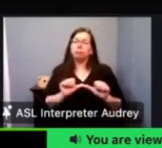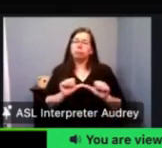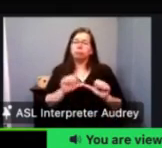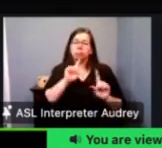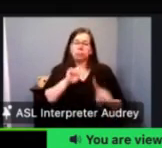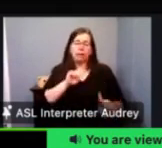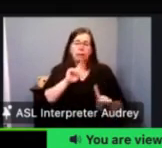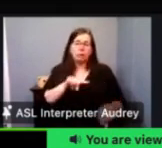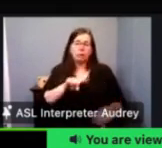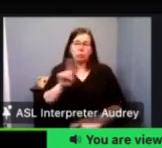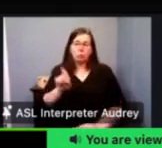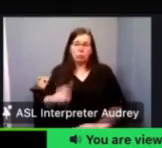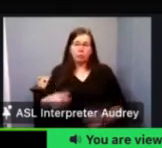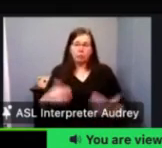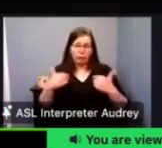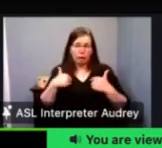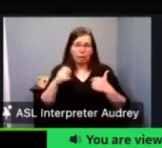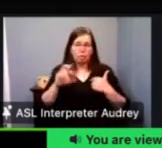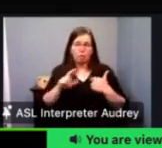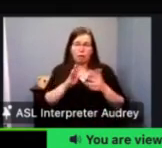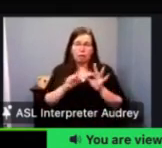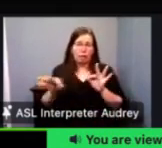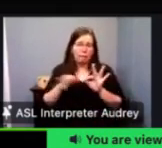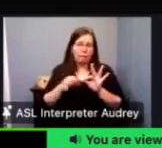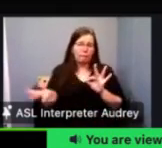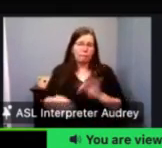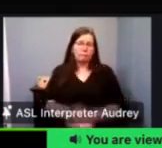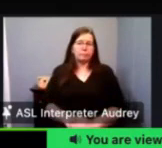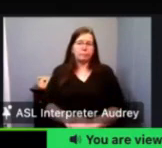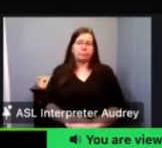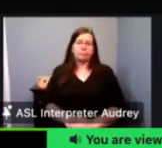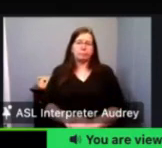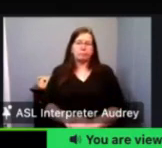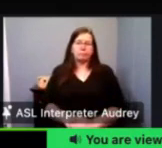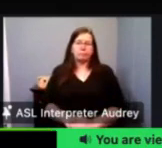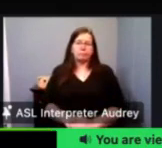any questions anyone has or comments.